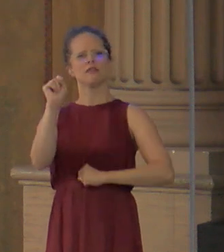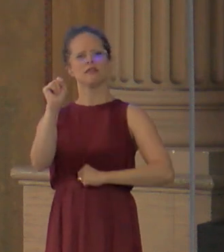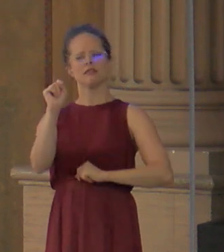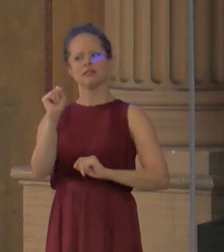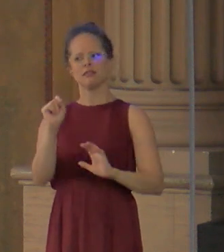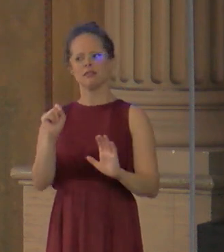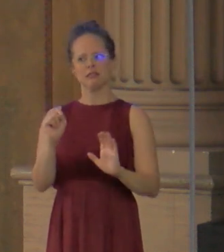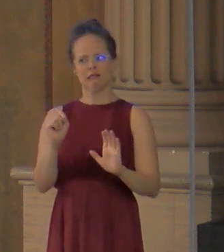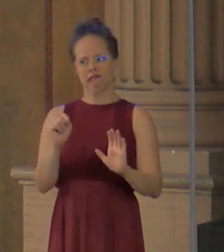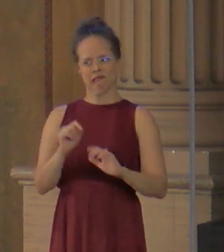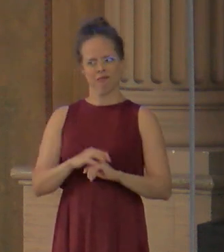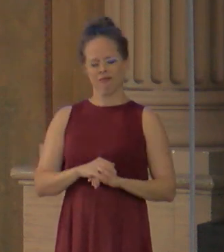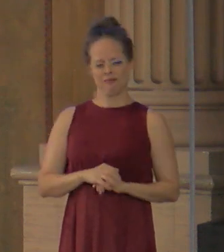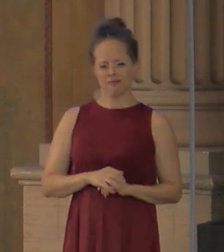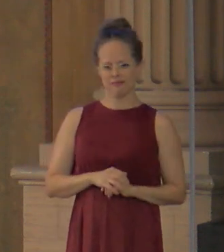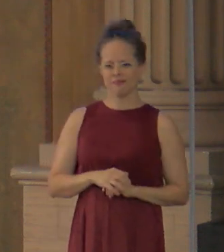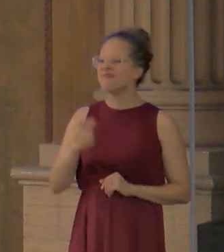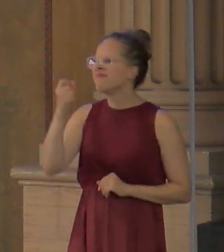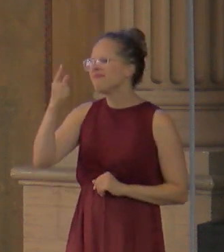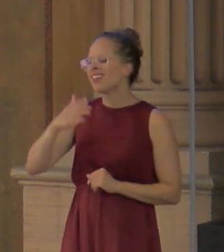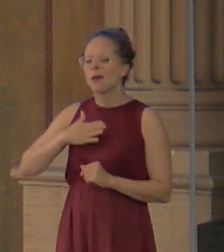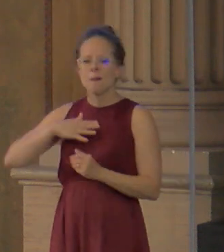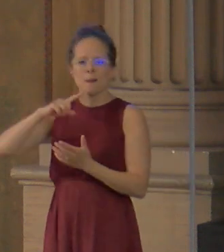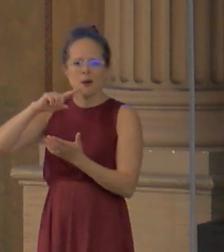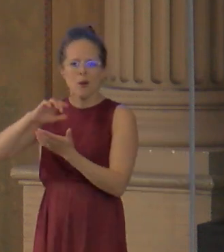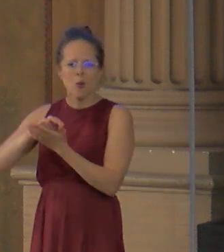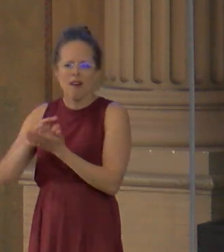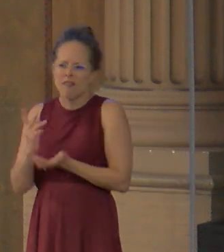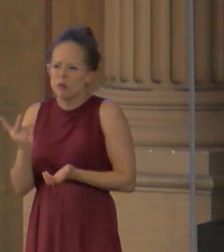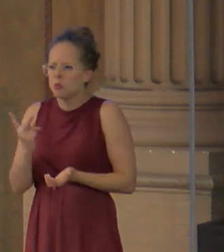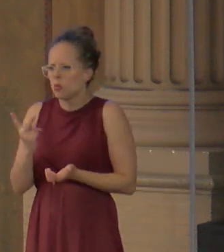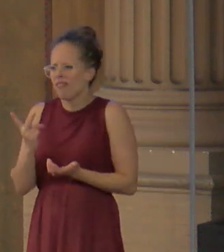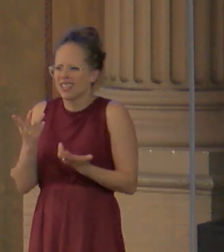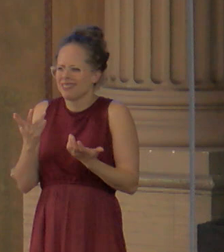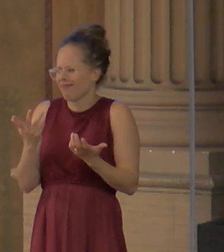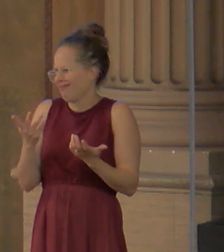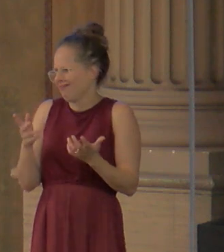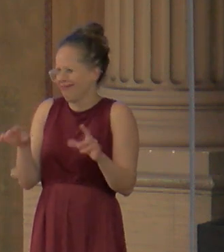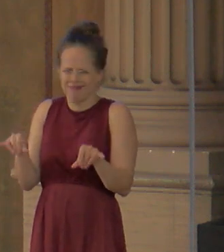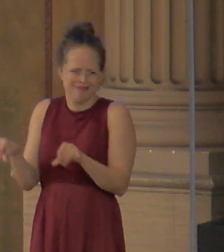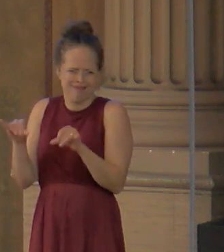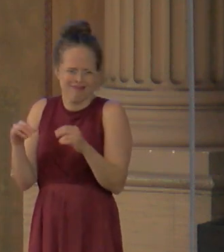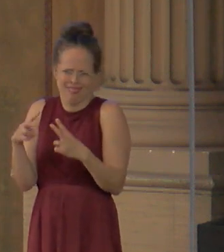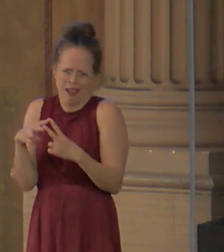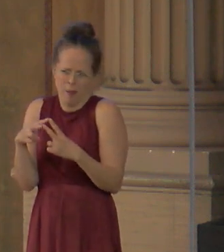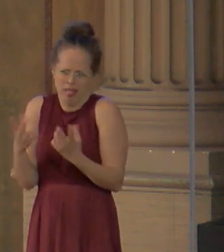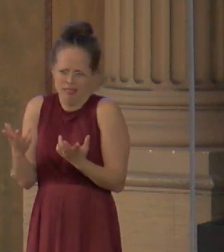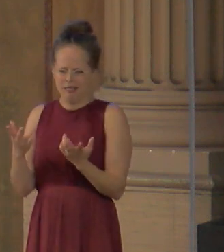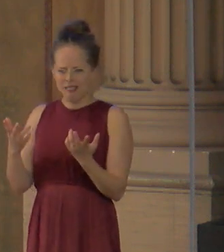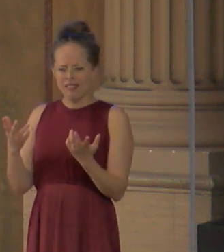it. My wife and I, Danielle, we're just like all couples. And every so often we have that age-old